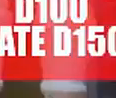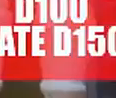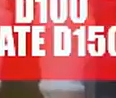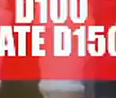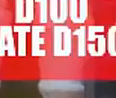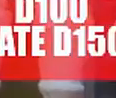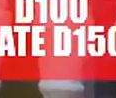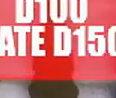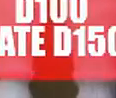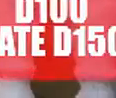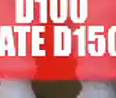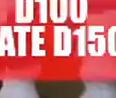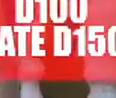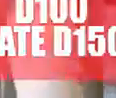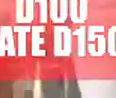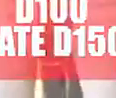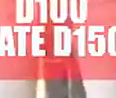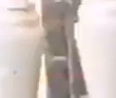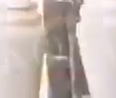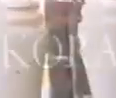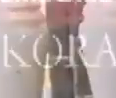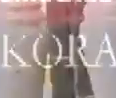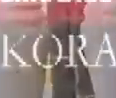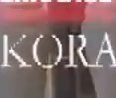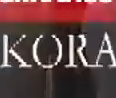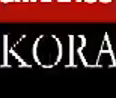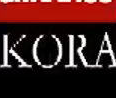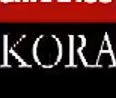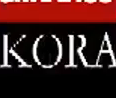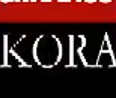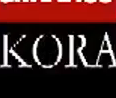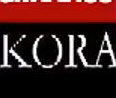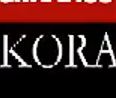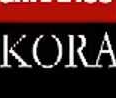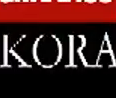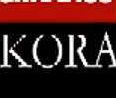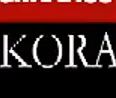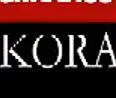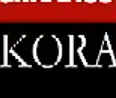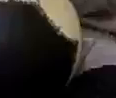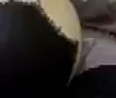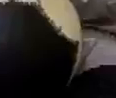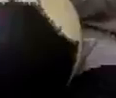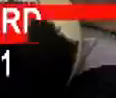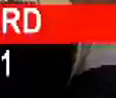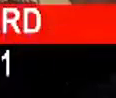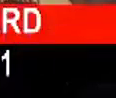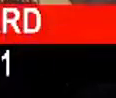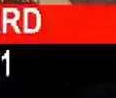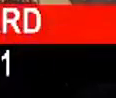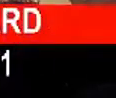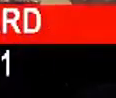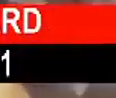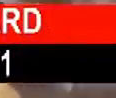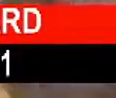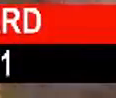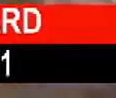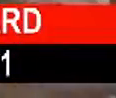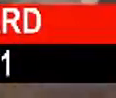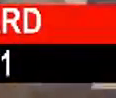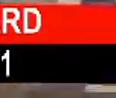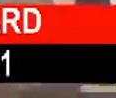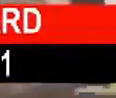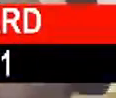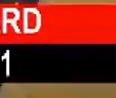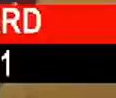bakaw Kora mansa ni aje be kumbola tumbun ko to e salon ko dali ko lewon do sabu Kora man ke bi fenti baraka ha ko batar